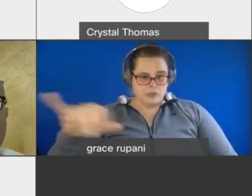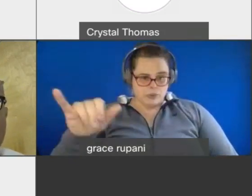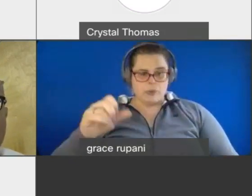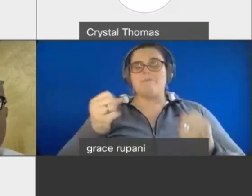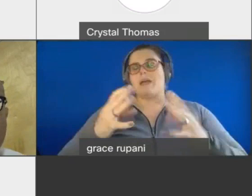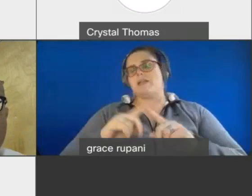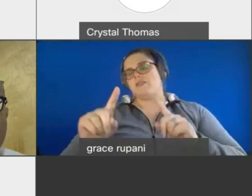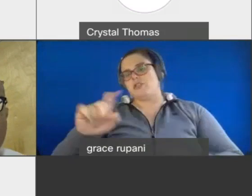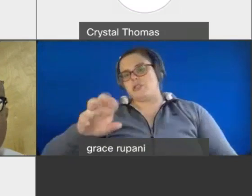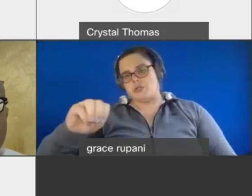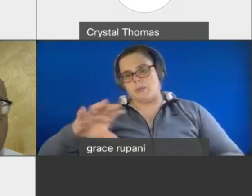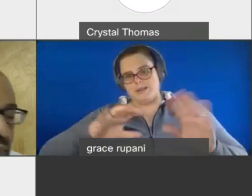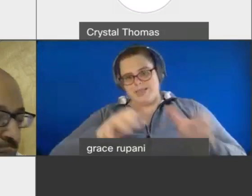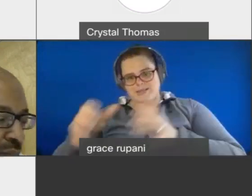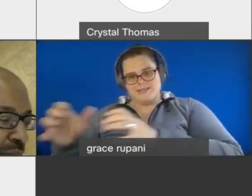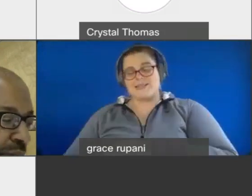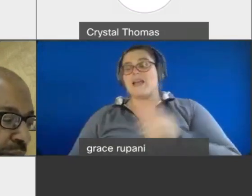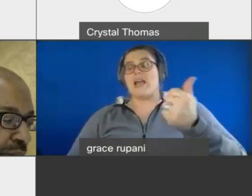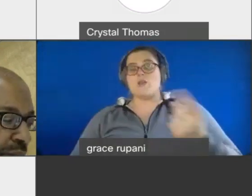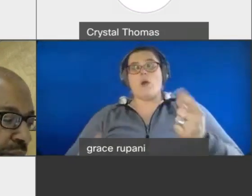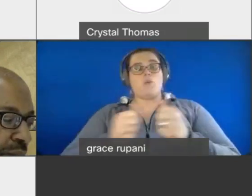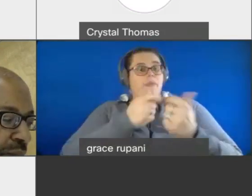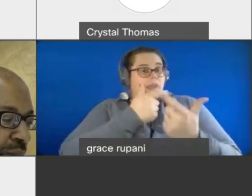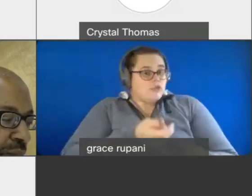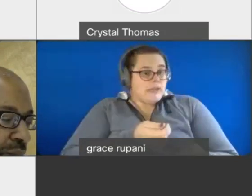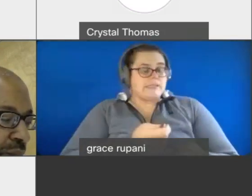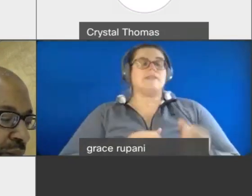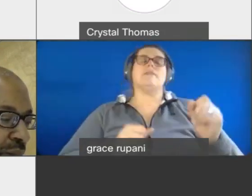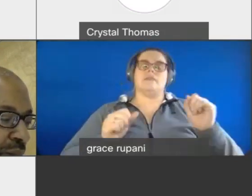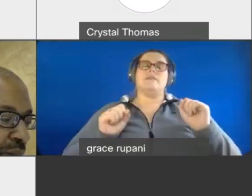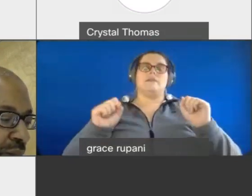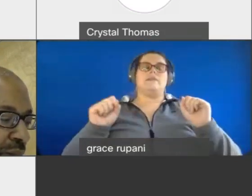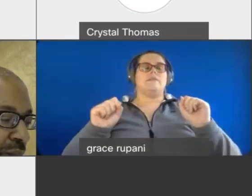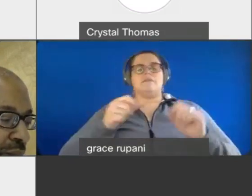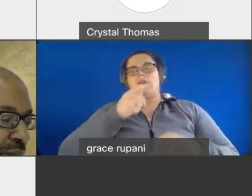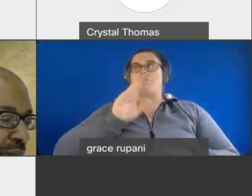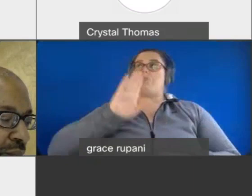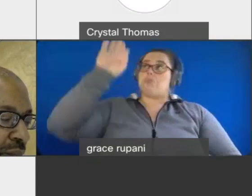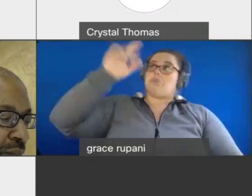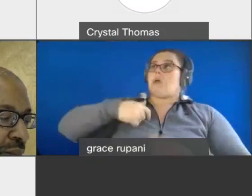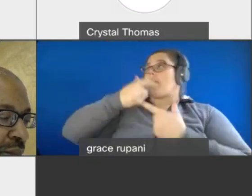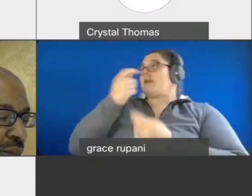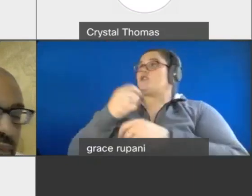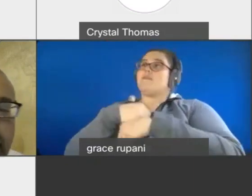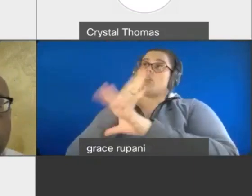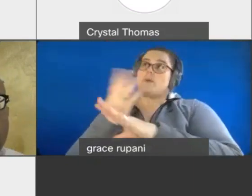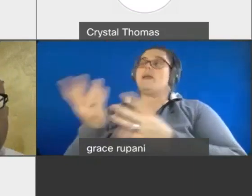classes, that anybody that has any interest in doing things virtually rather than coming to our program, we're